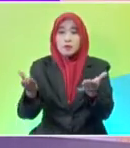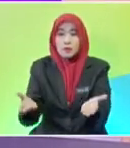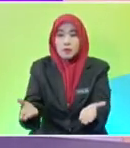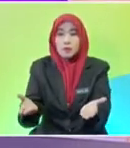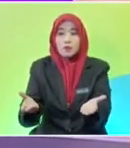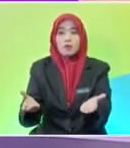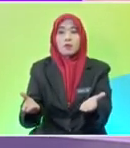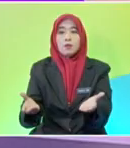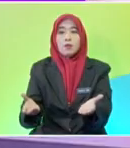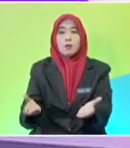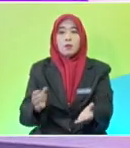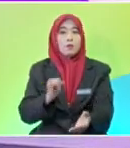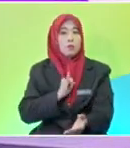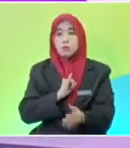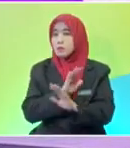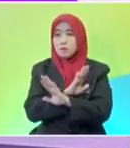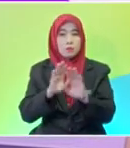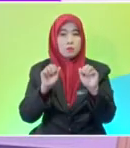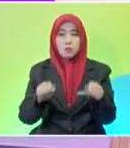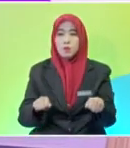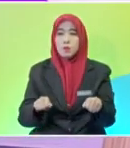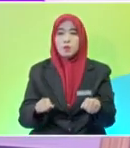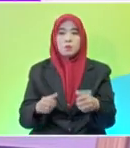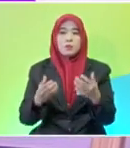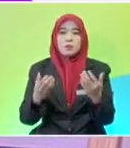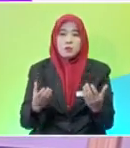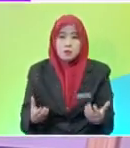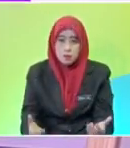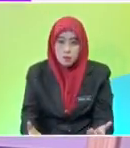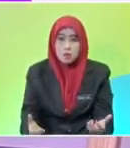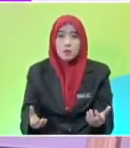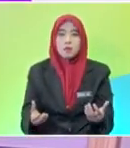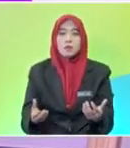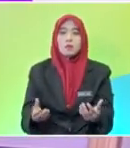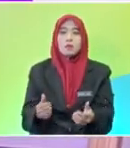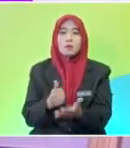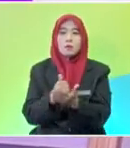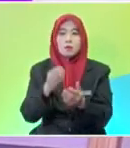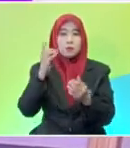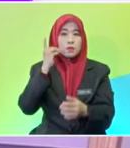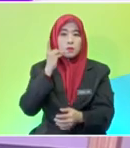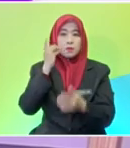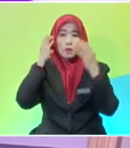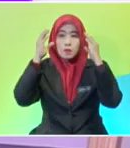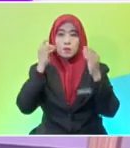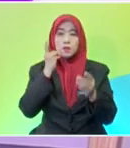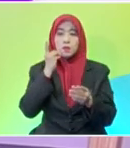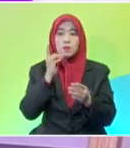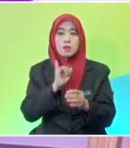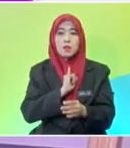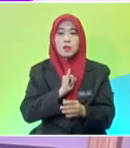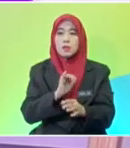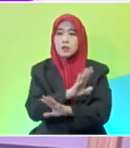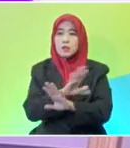I cannot. This is too heavy, and let me say, Teacher Devi, I think I don't have enough energy to